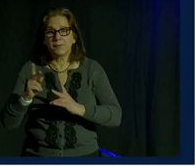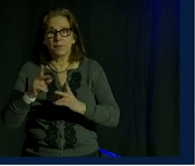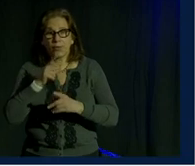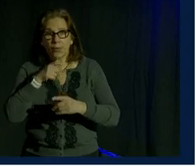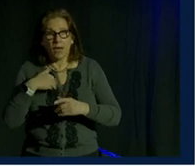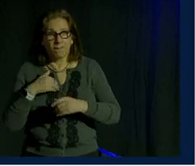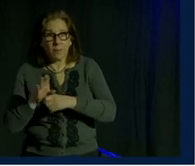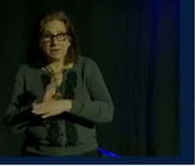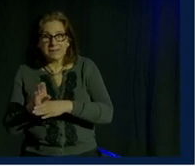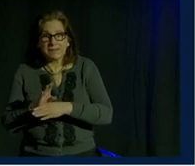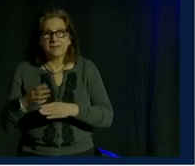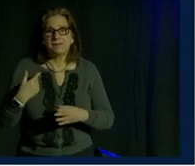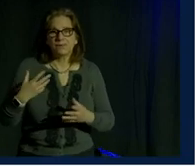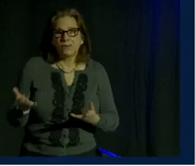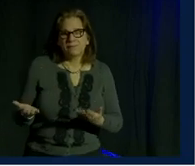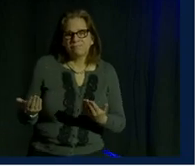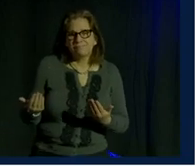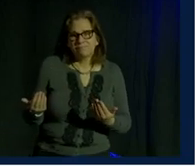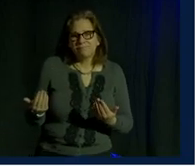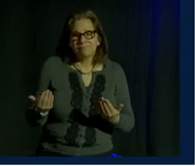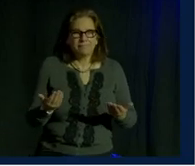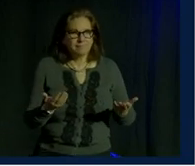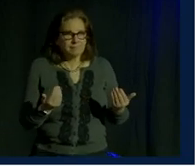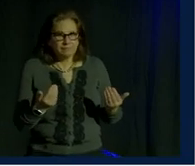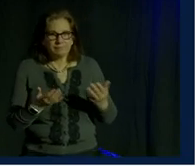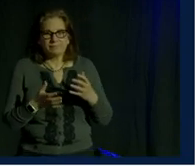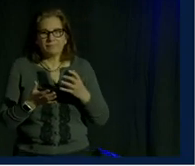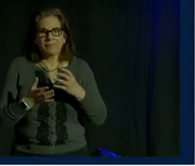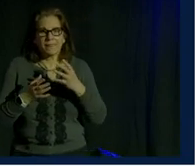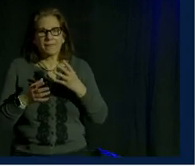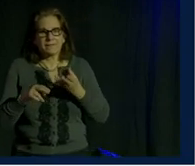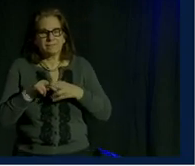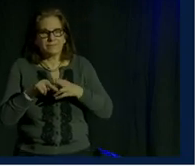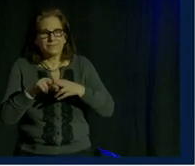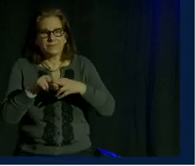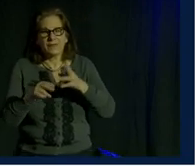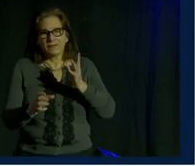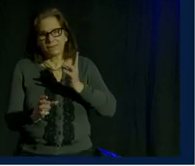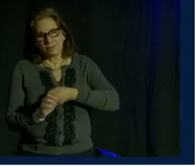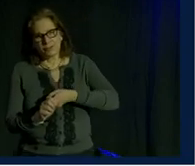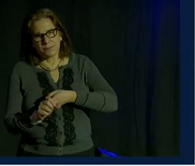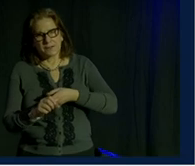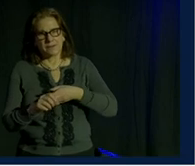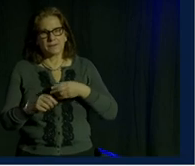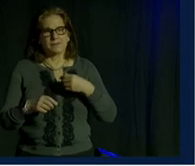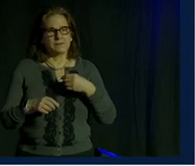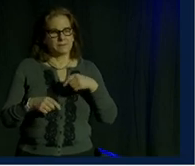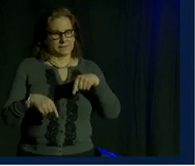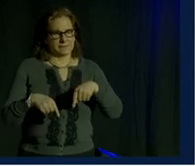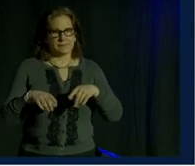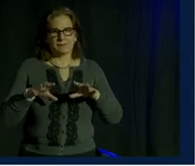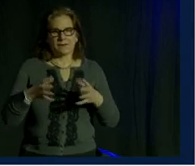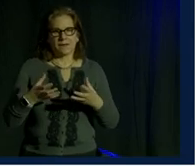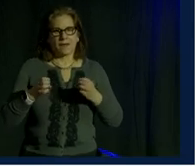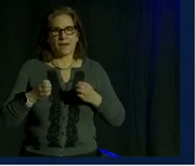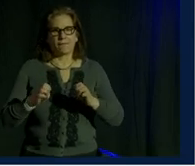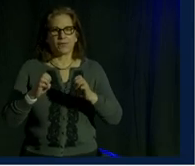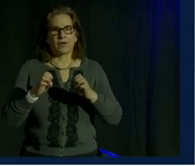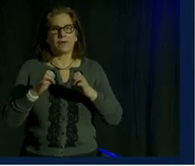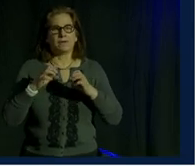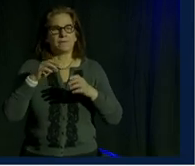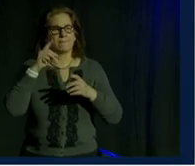capacity and gain the experience needed to participate in and contribute to the development in our